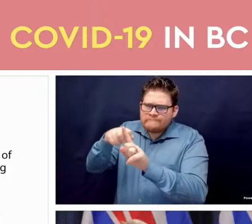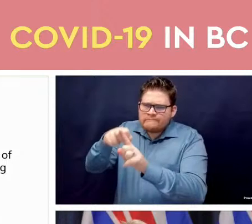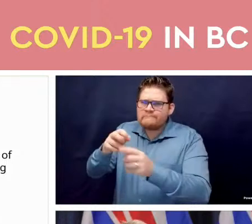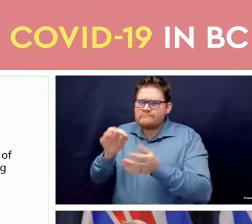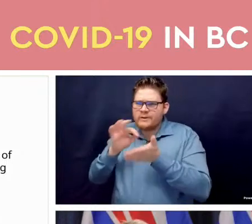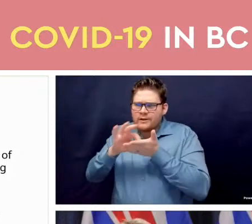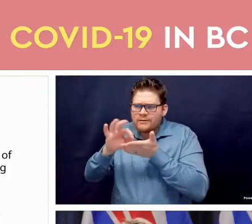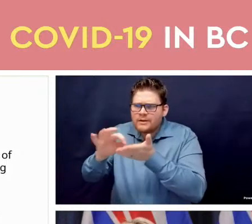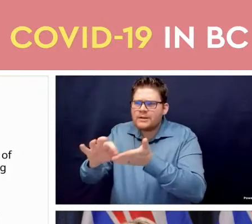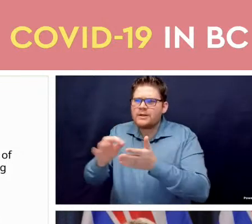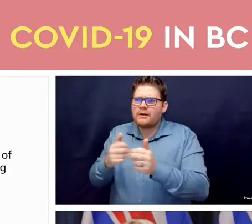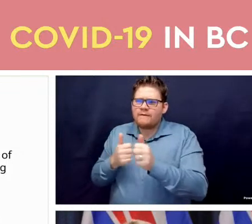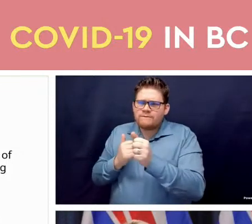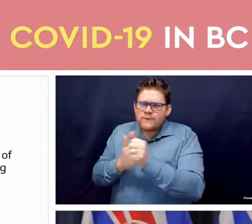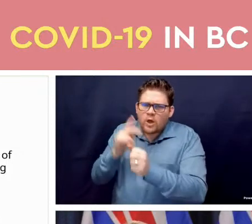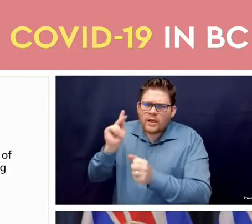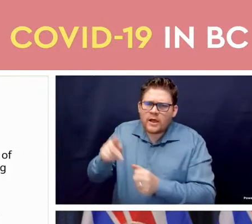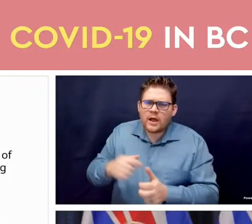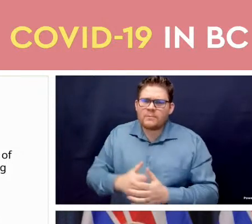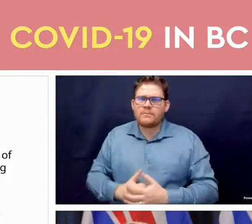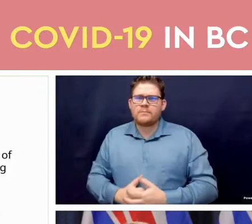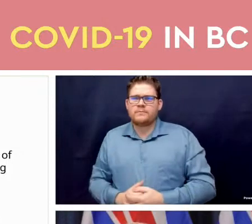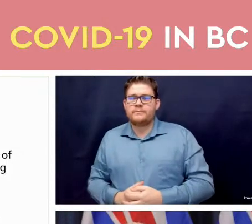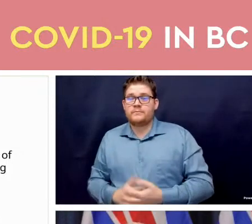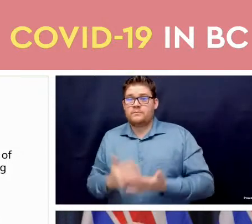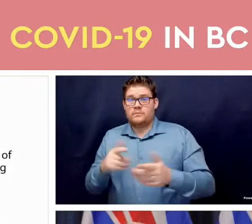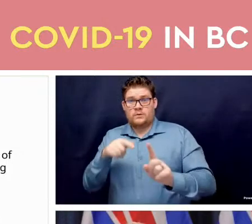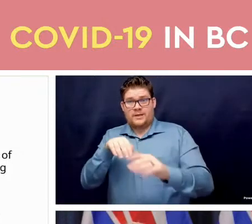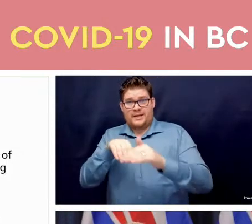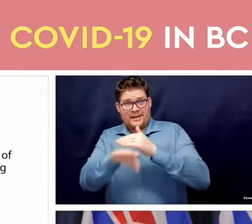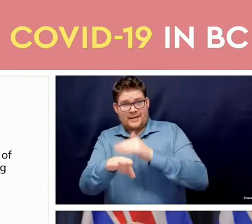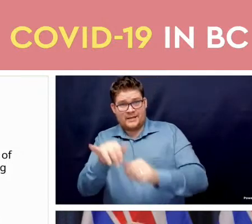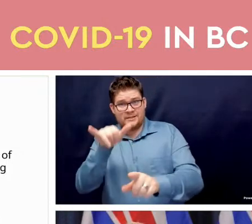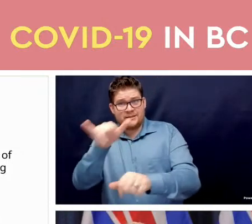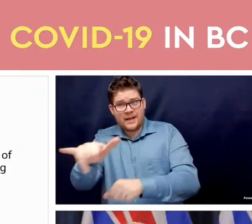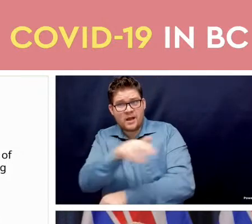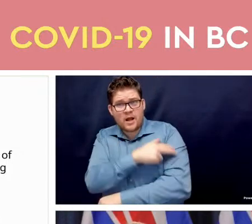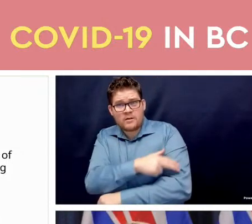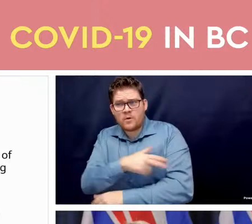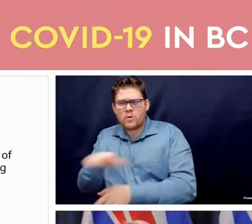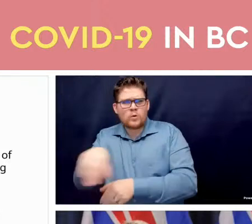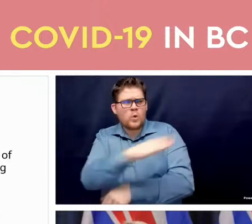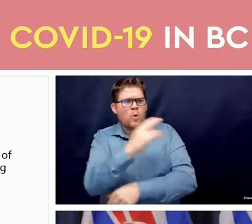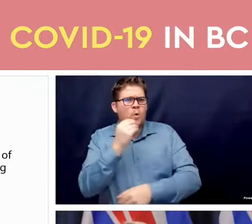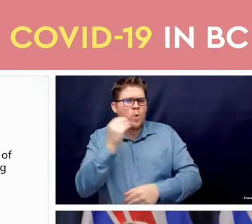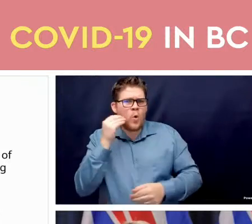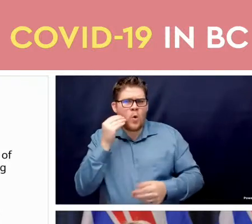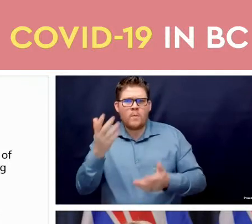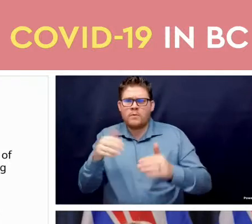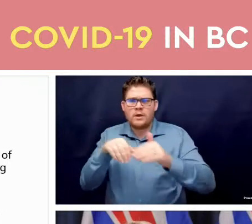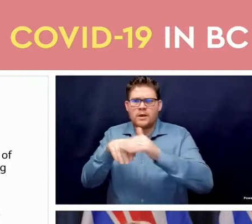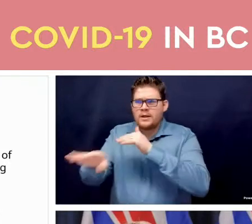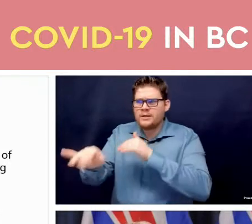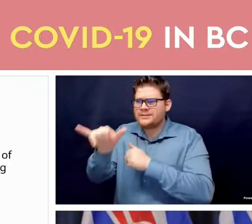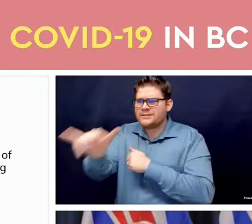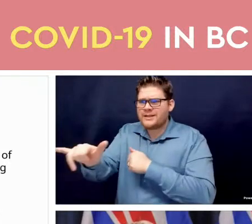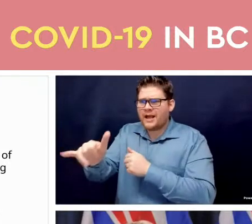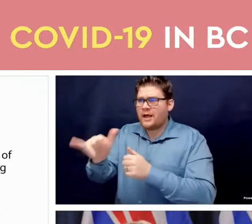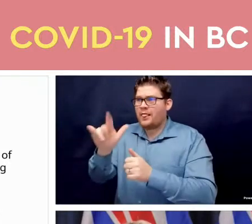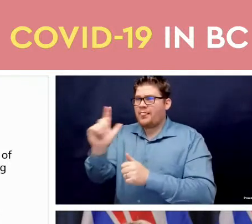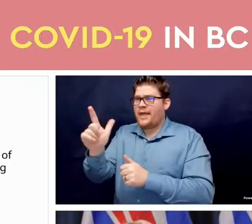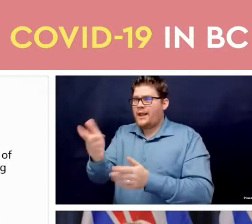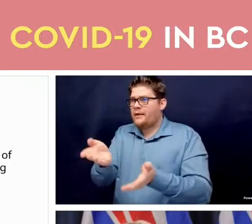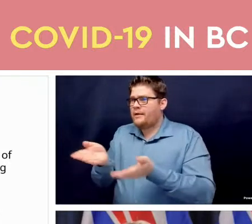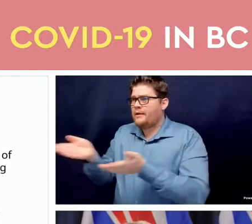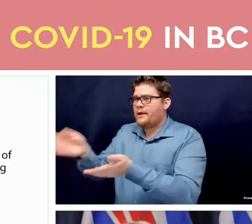transition on a day-to-day basis. So what we'll be presenting is the overall hospitalization census, and then on a periodic basis,